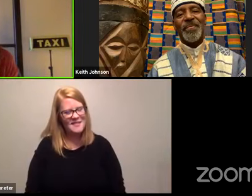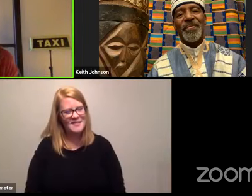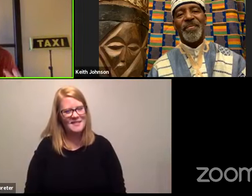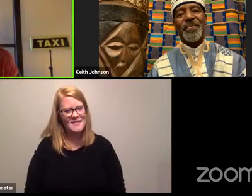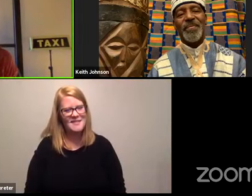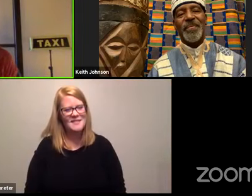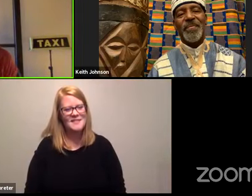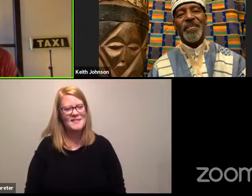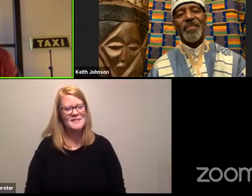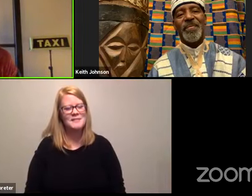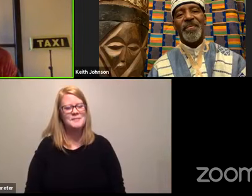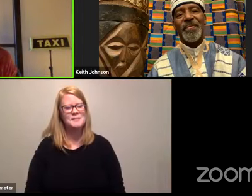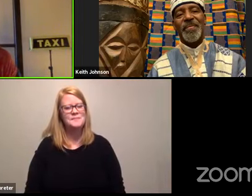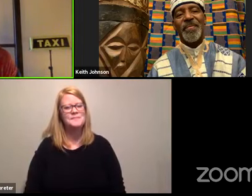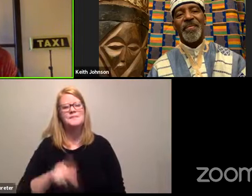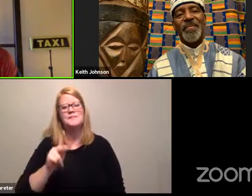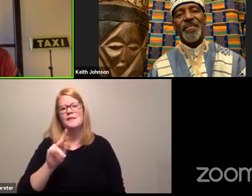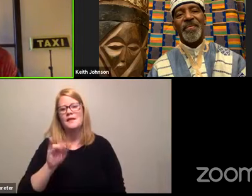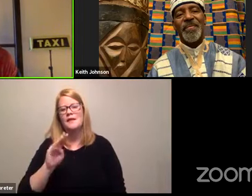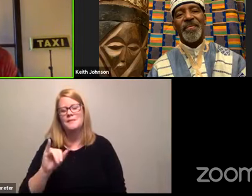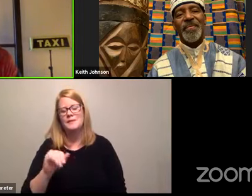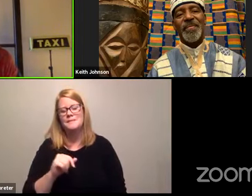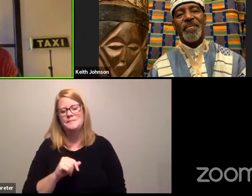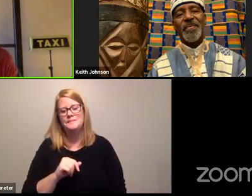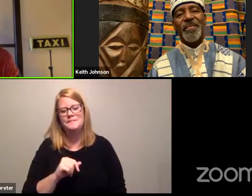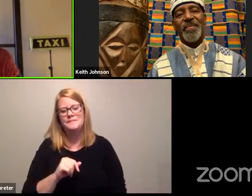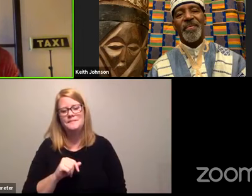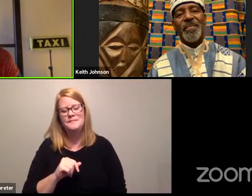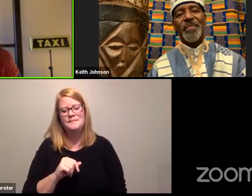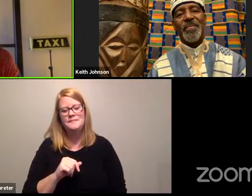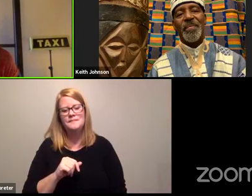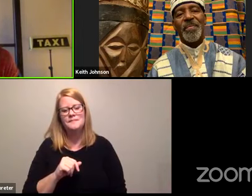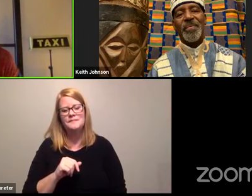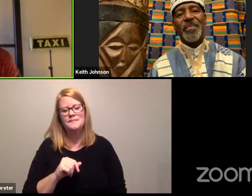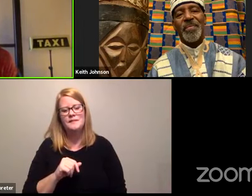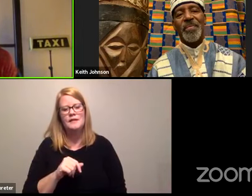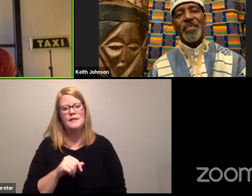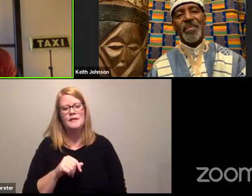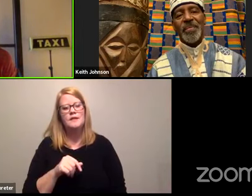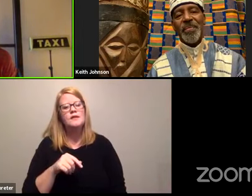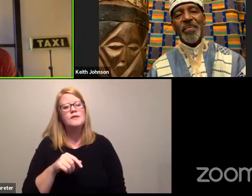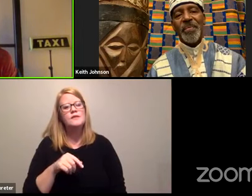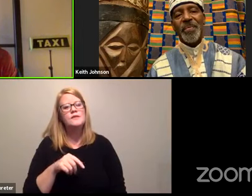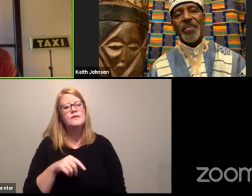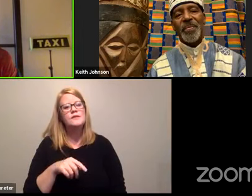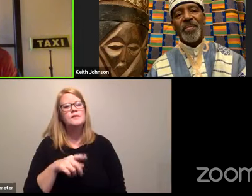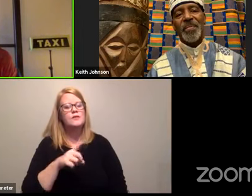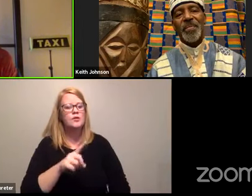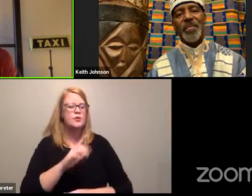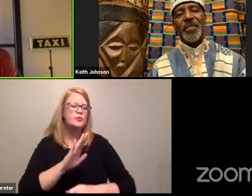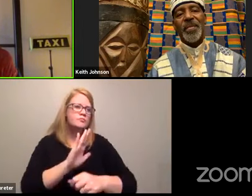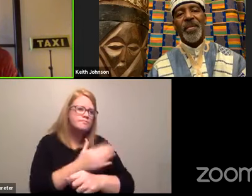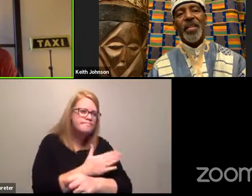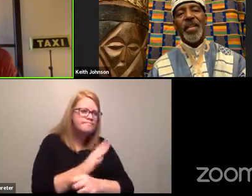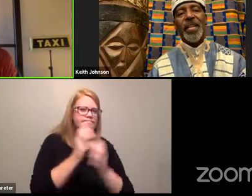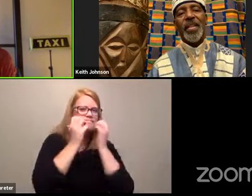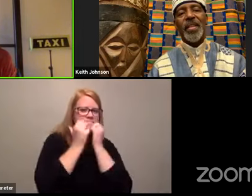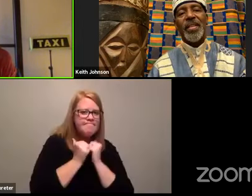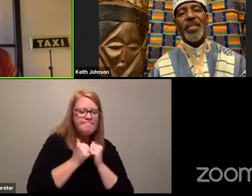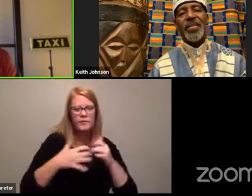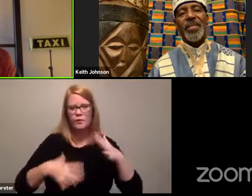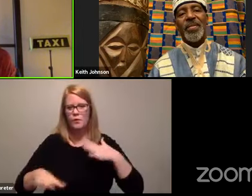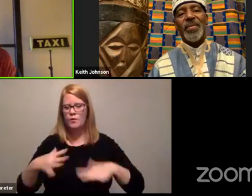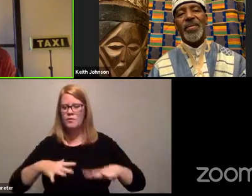of sounds and fabric, and it's not just the drums that you play other instruments. And how